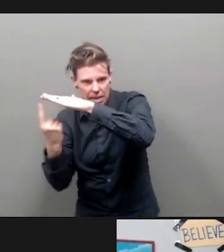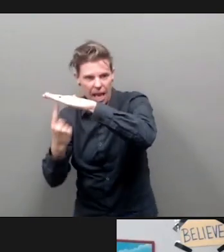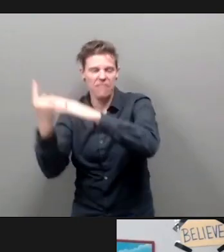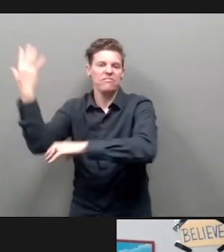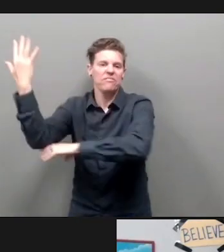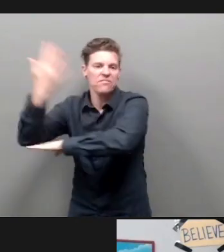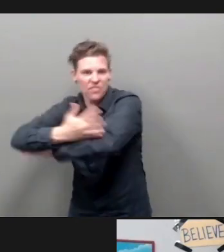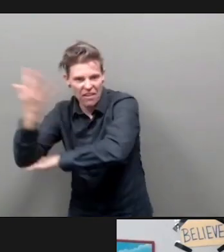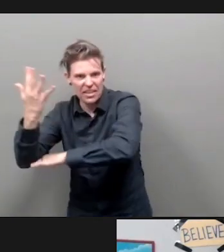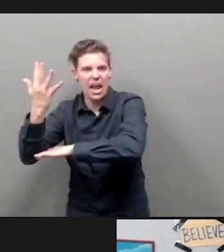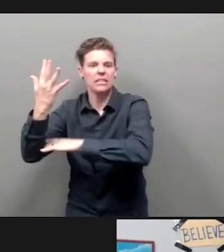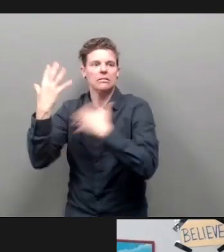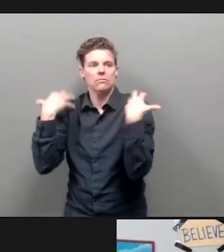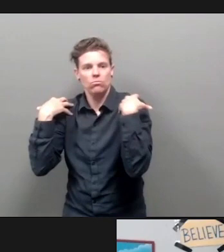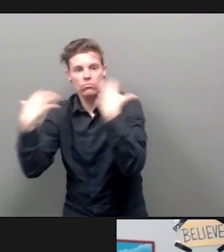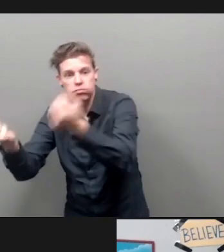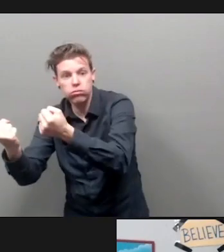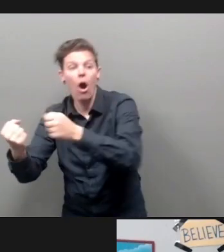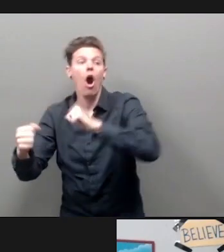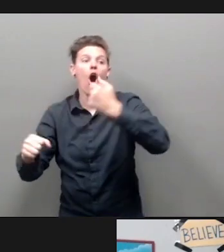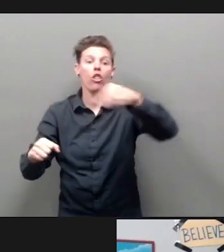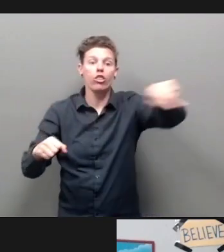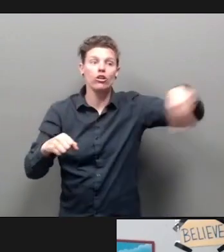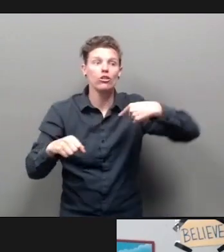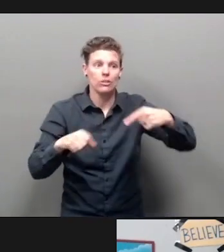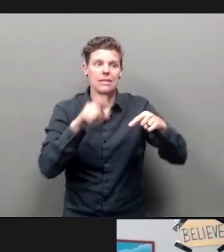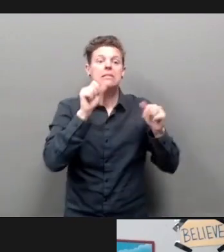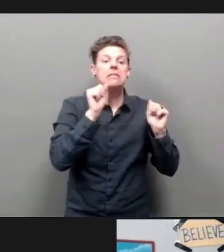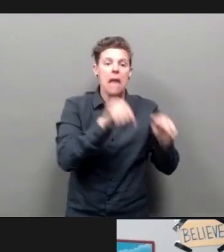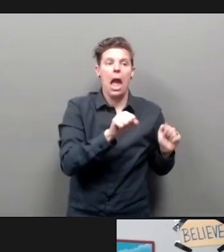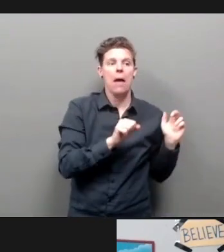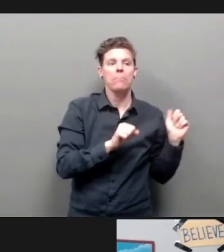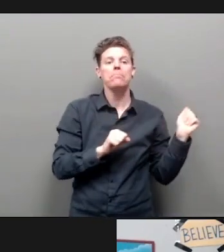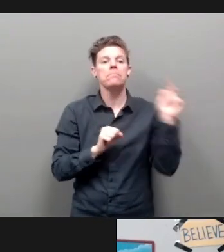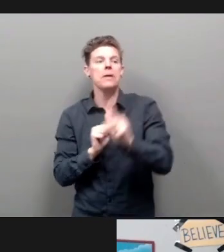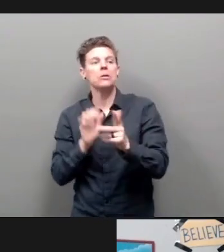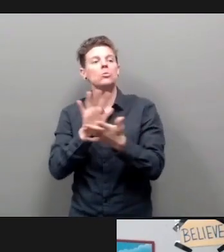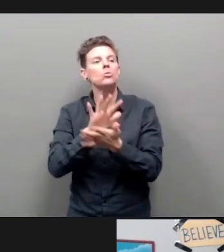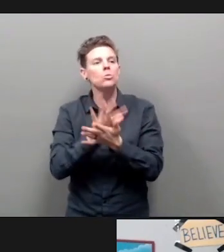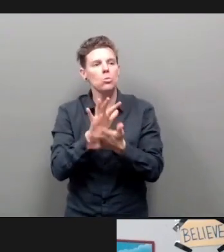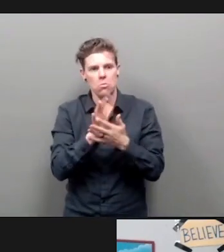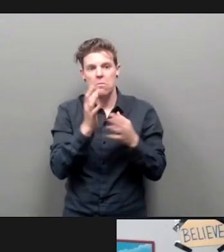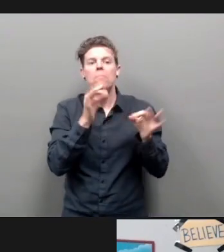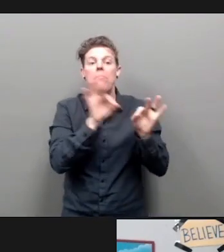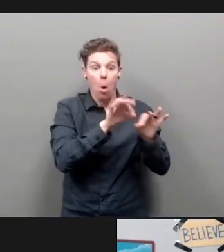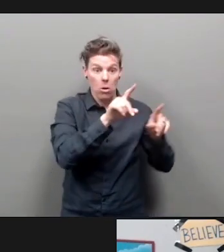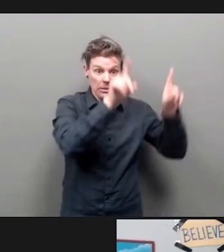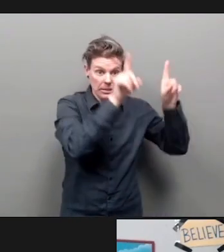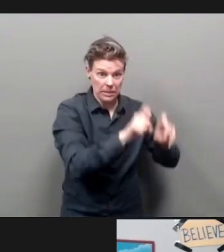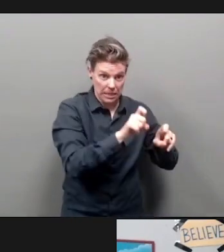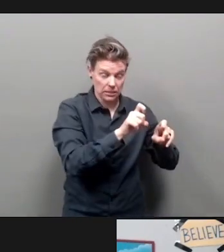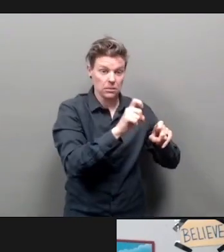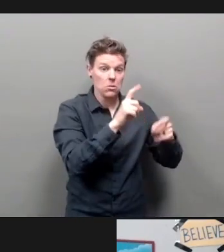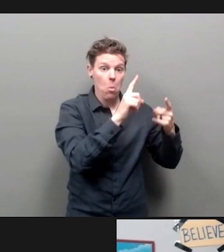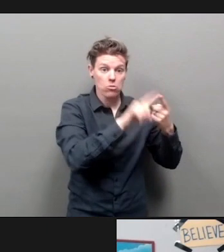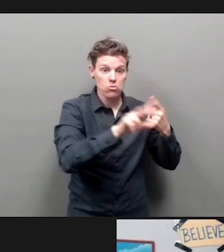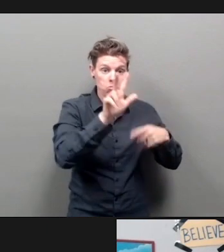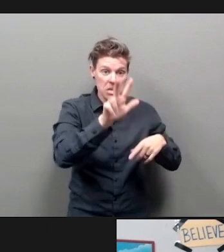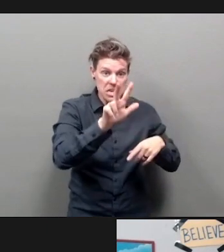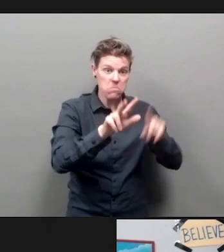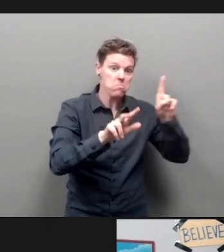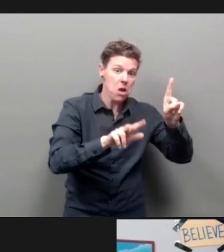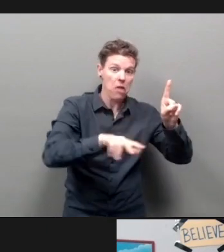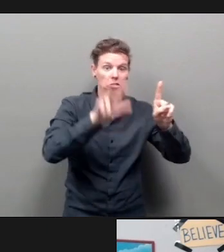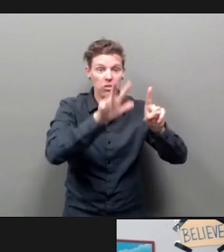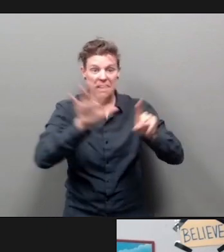the other kids in the class can return to school with regular testing on 1 and 3 and 5 days. And so that will be